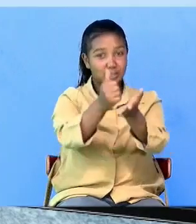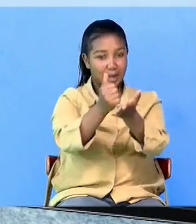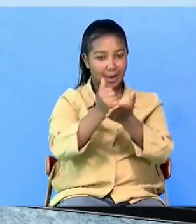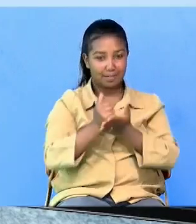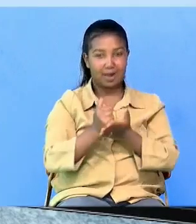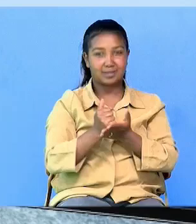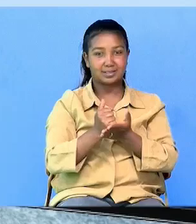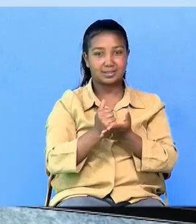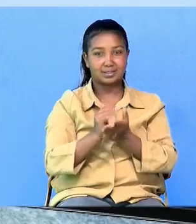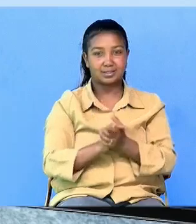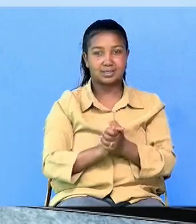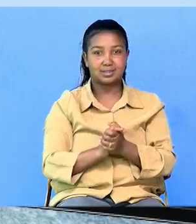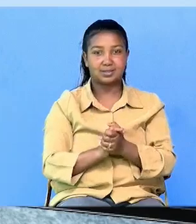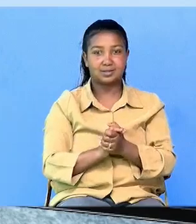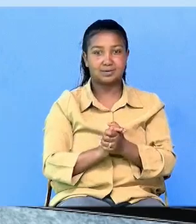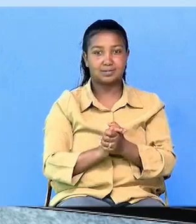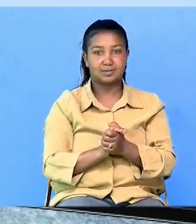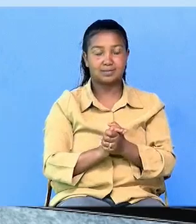us